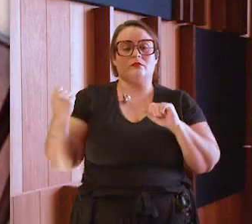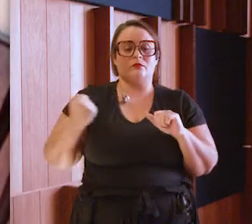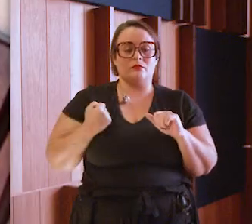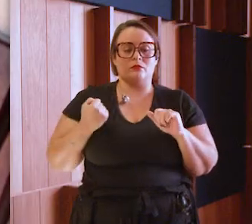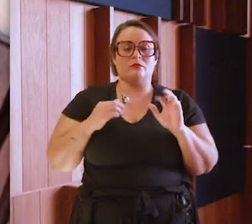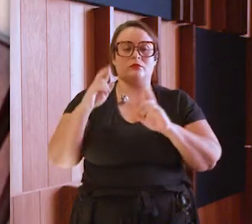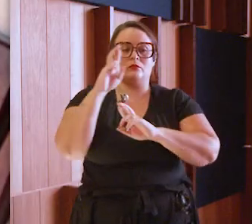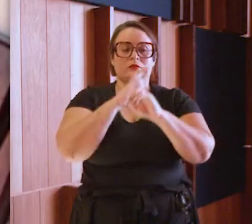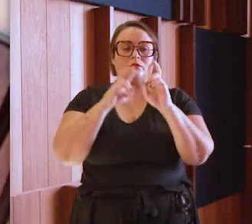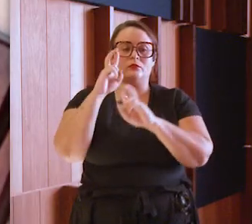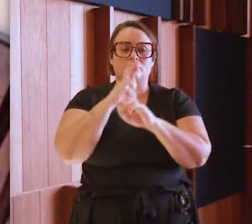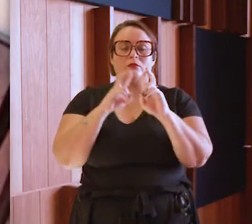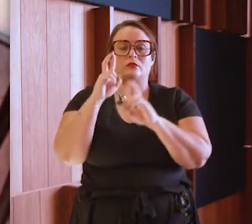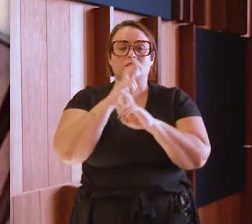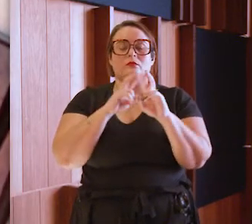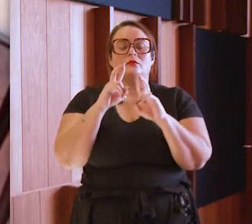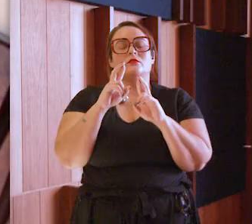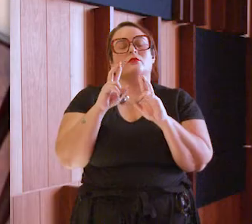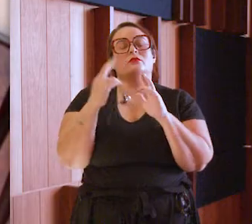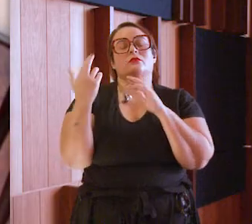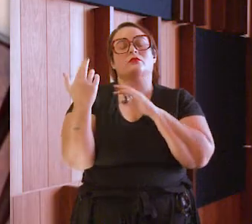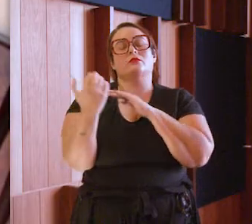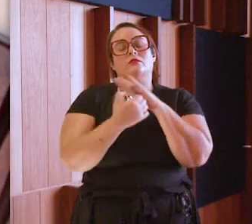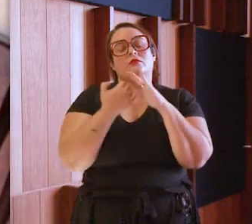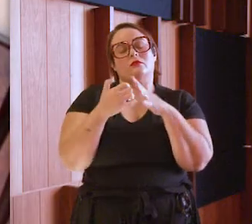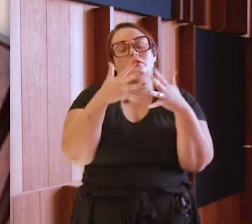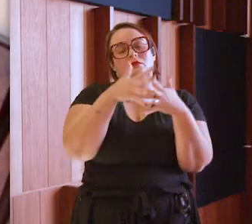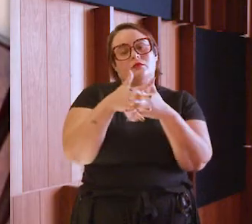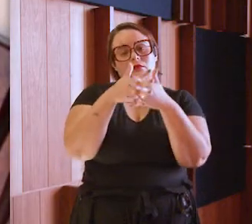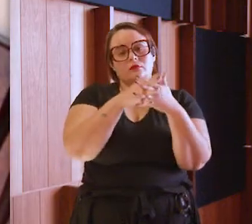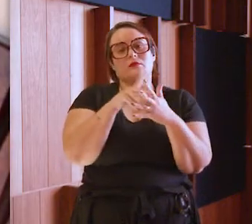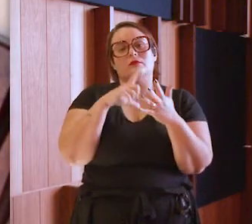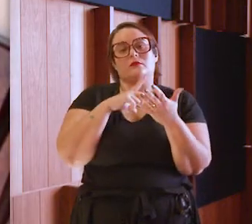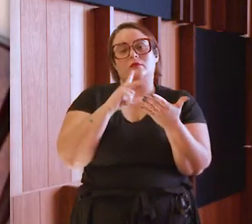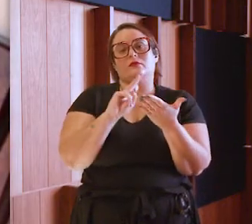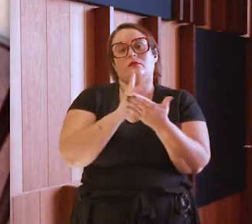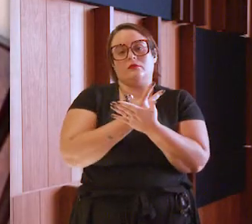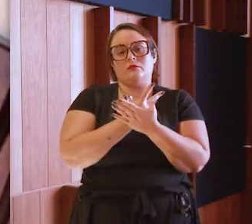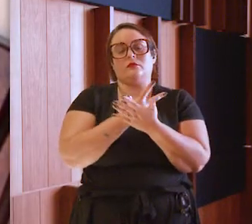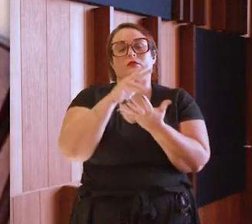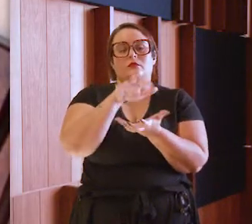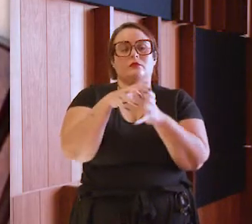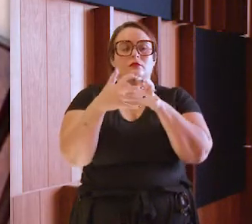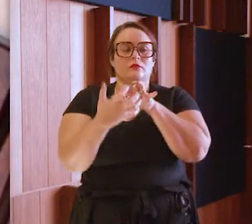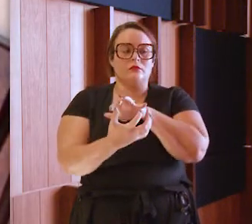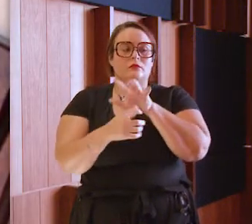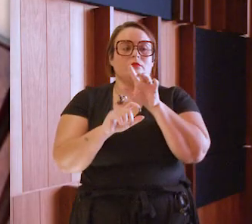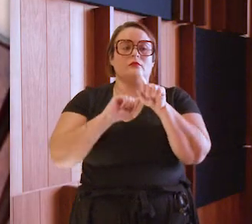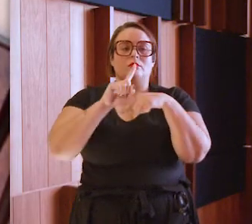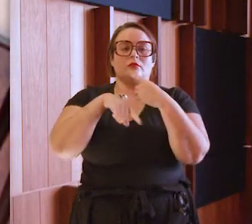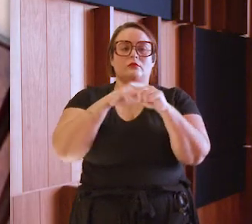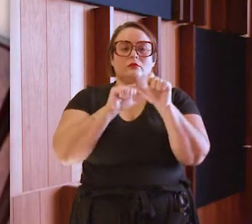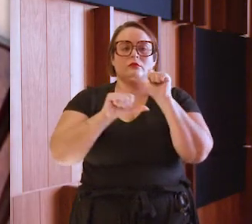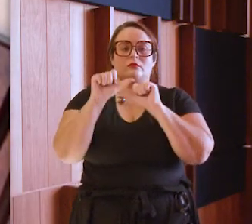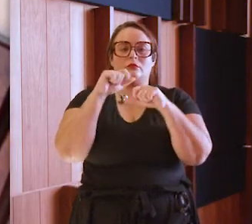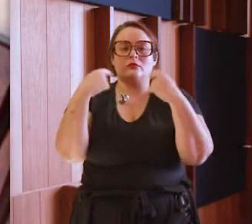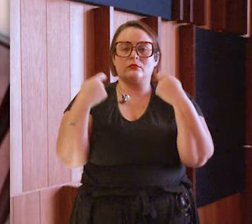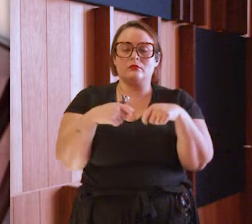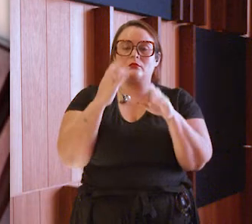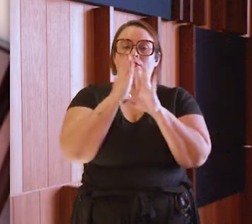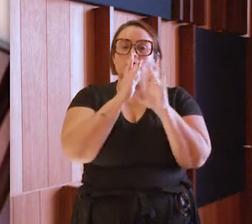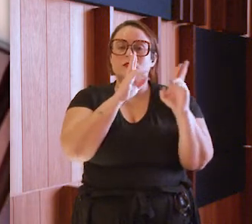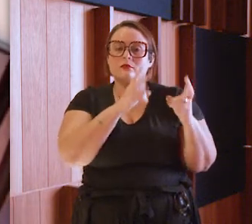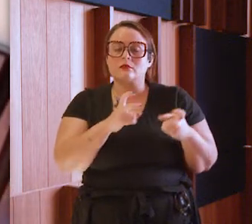that 2026 area. We'll see what happens with whether the US will adopt Pillar 2. We'll also see from a